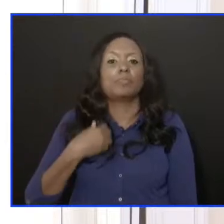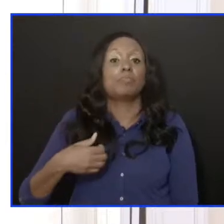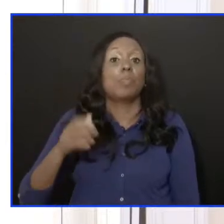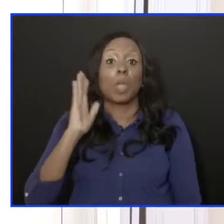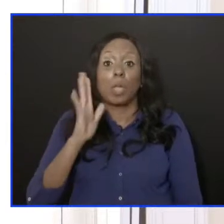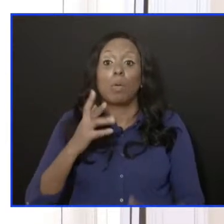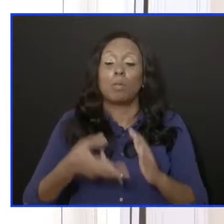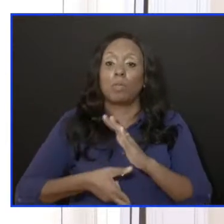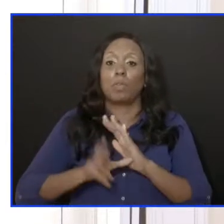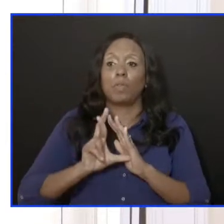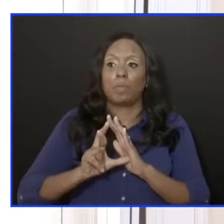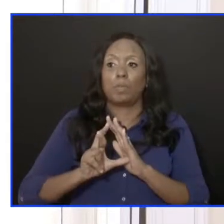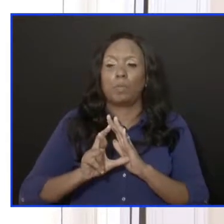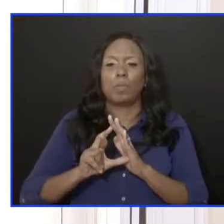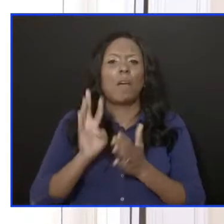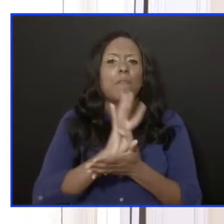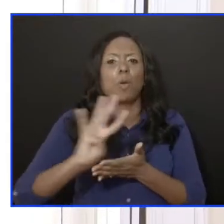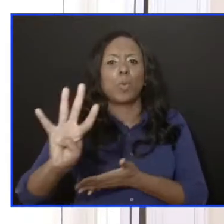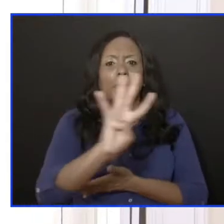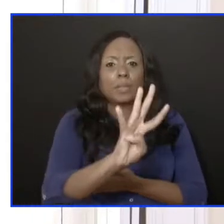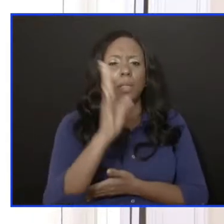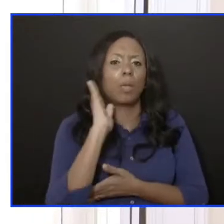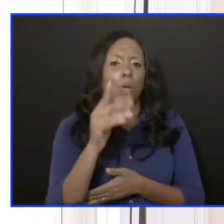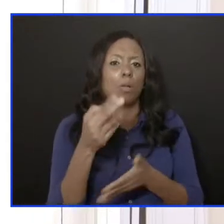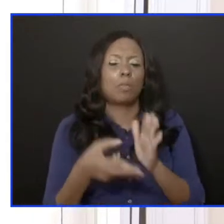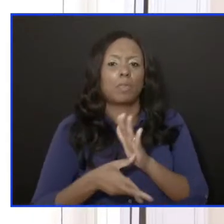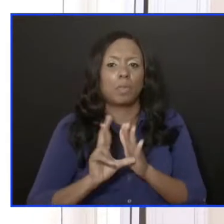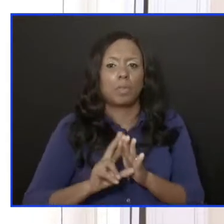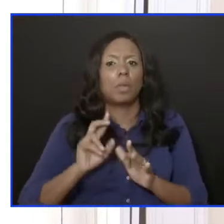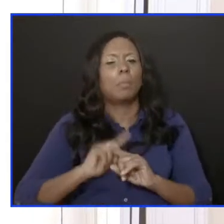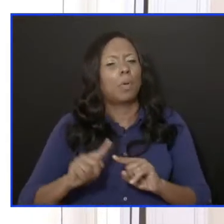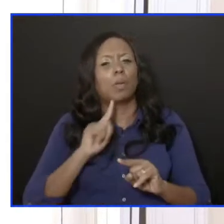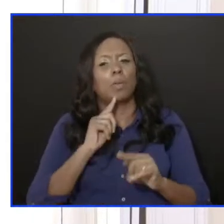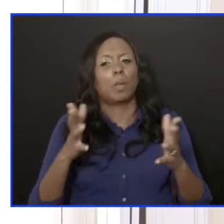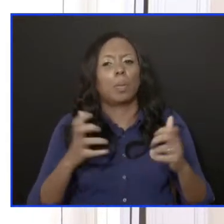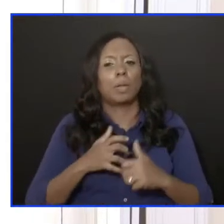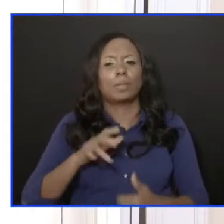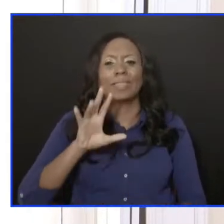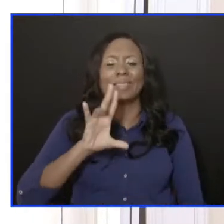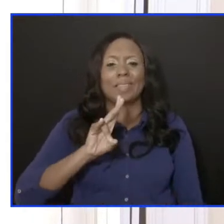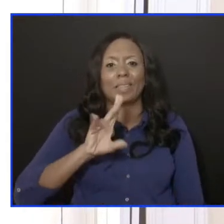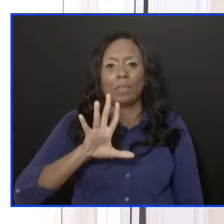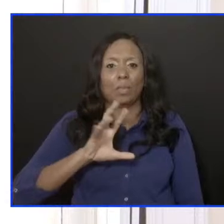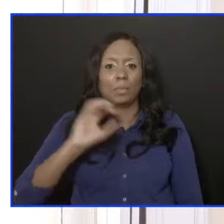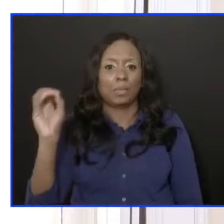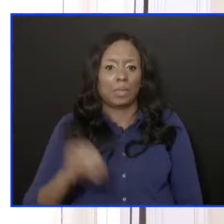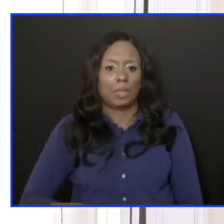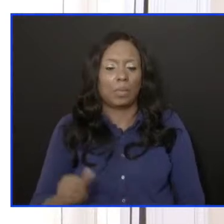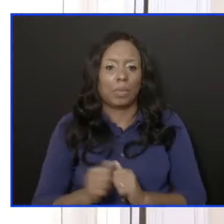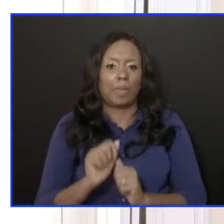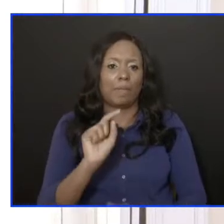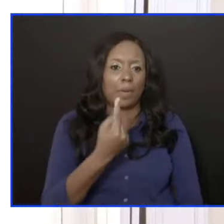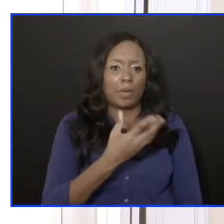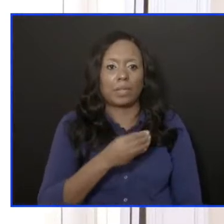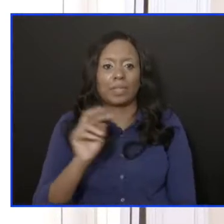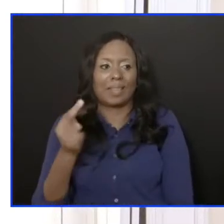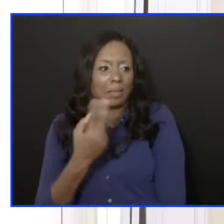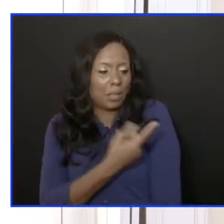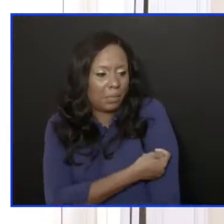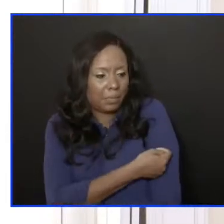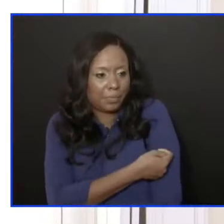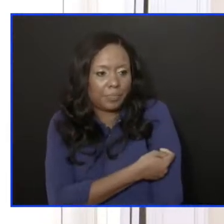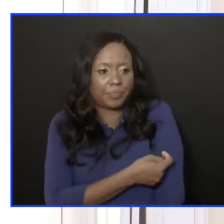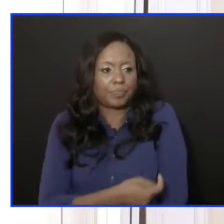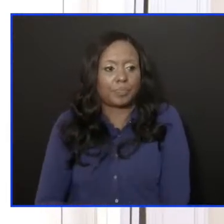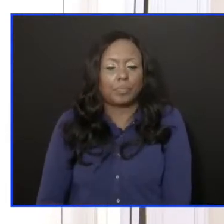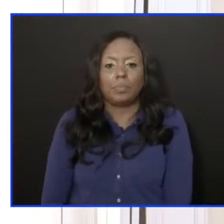we want ultimately to be comfortable to reach at least 75% with a first jab and then a second jab. We don't